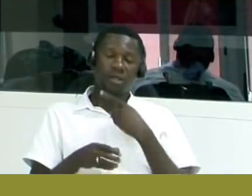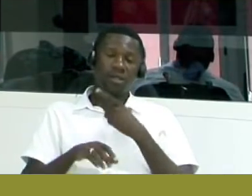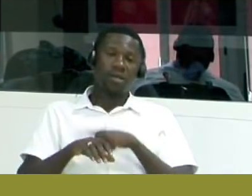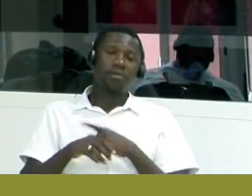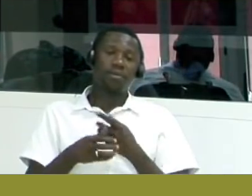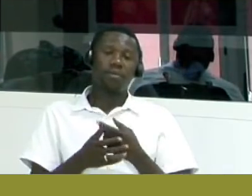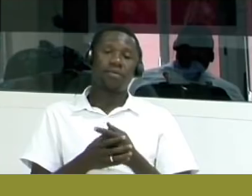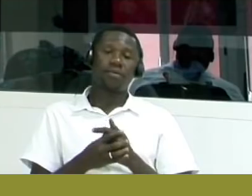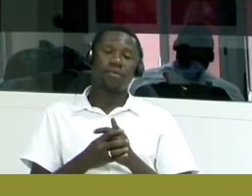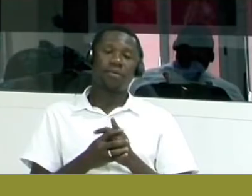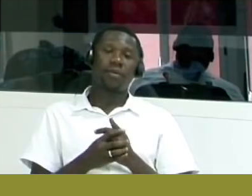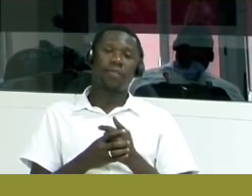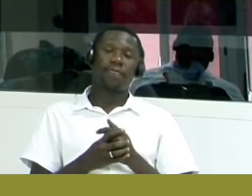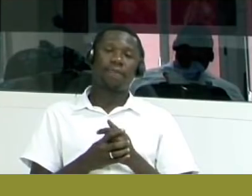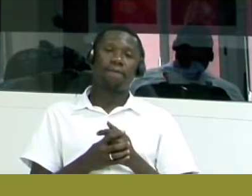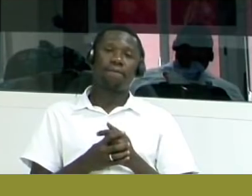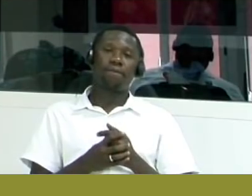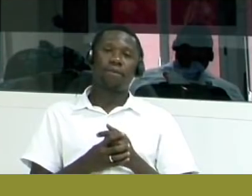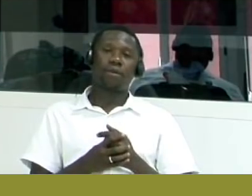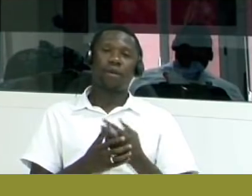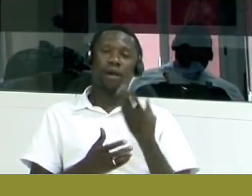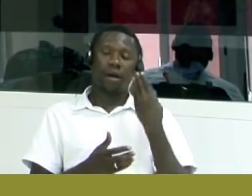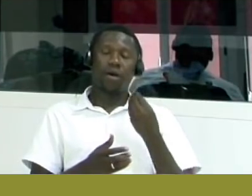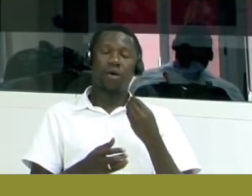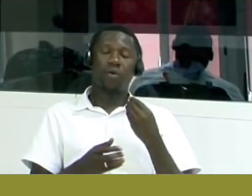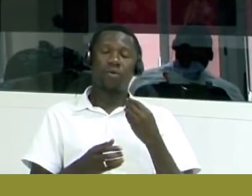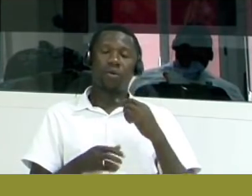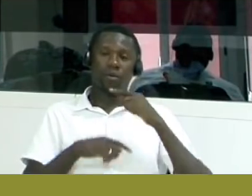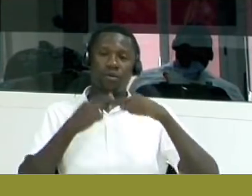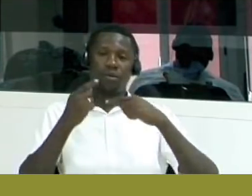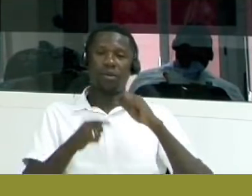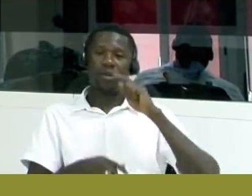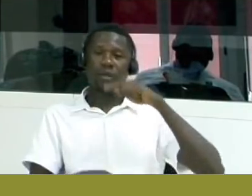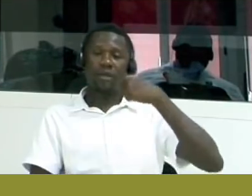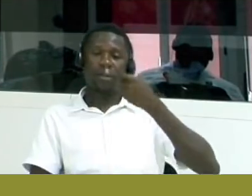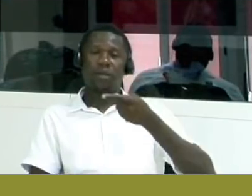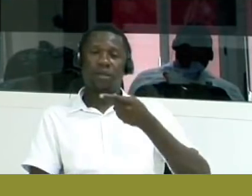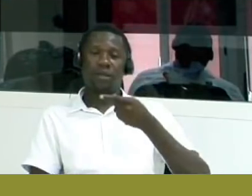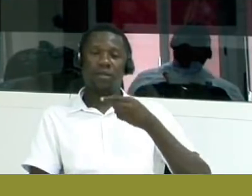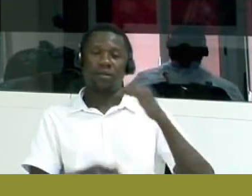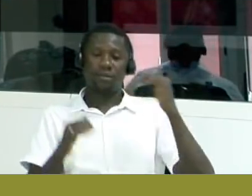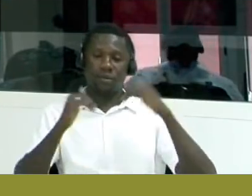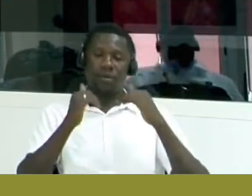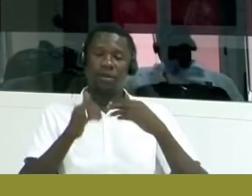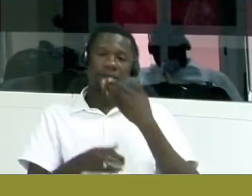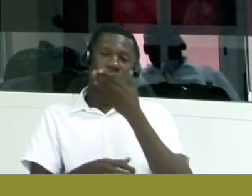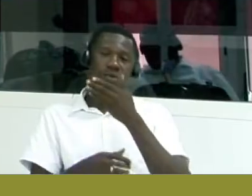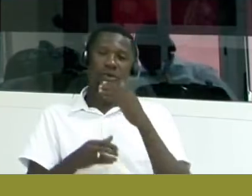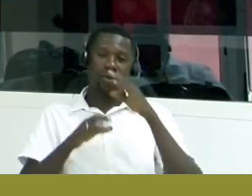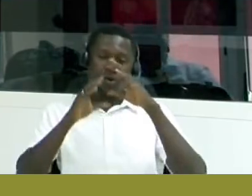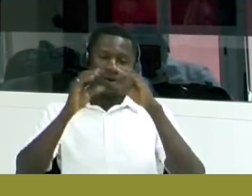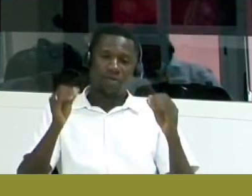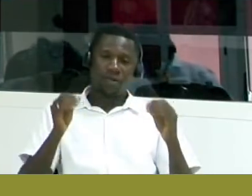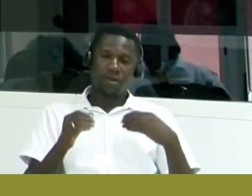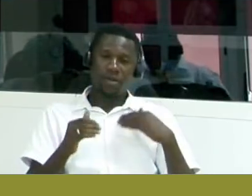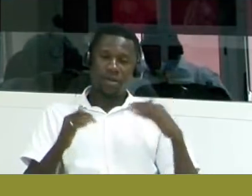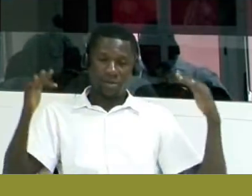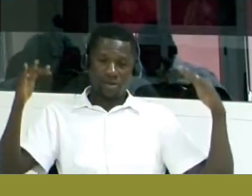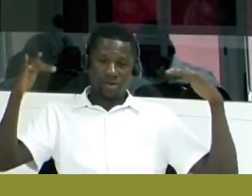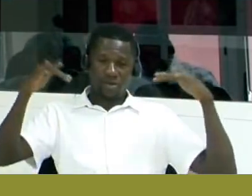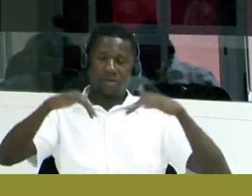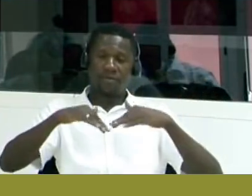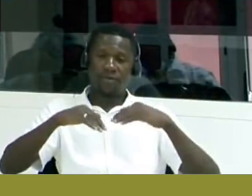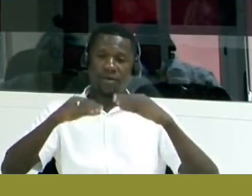How about the next meeting at your office? At your offices? At the conference room. At the conference